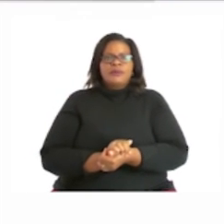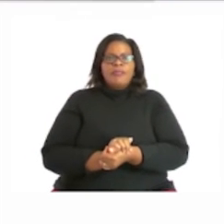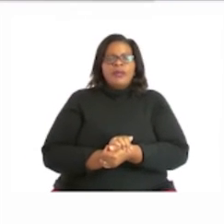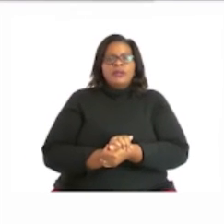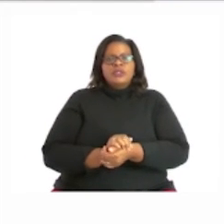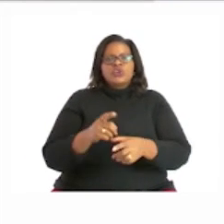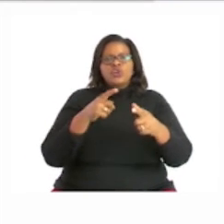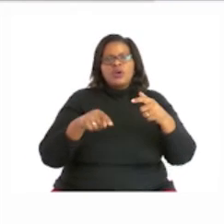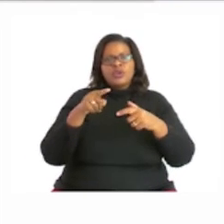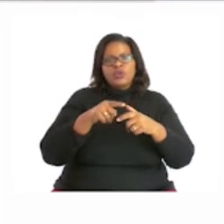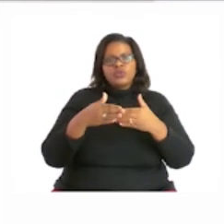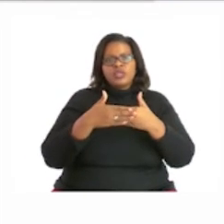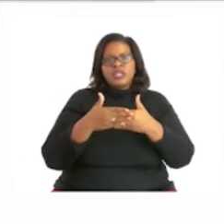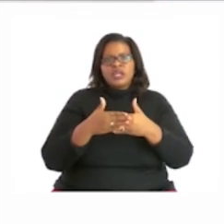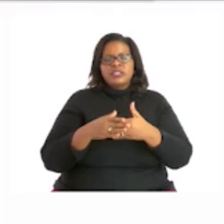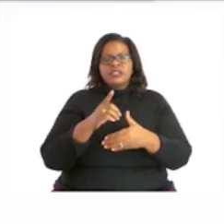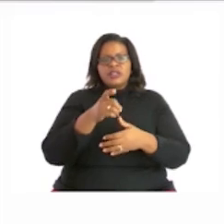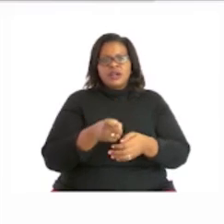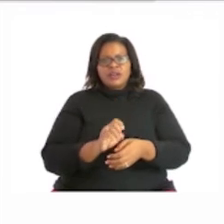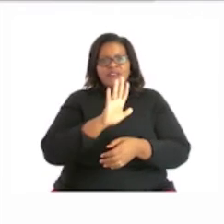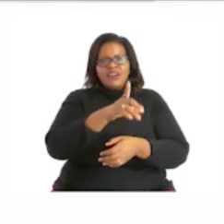nearest 1,000.